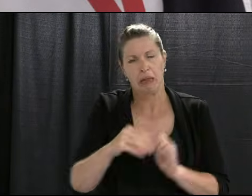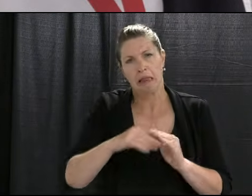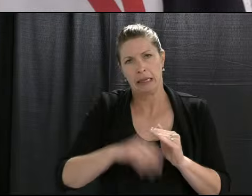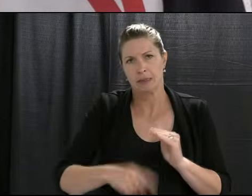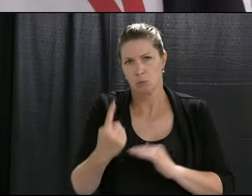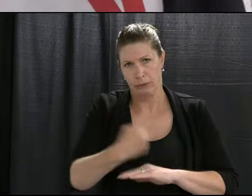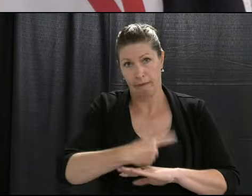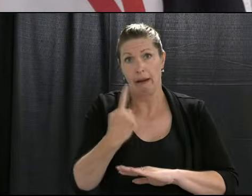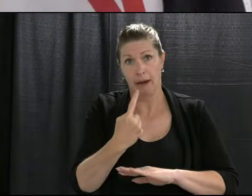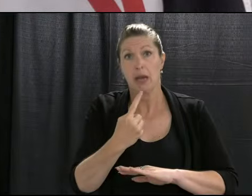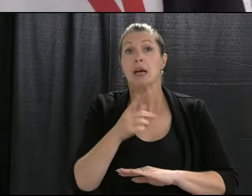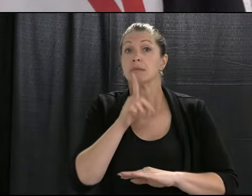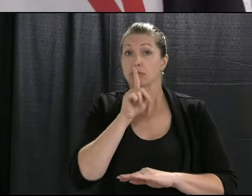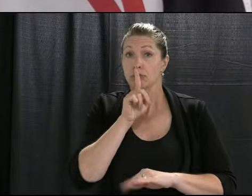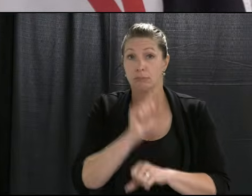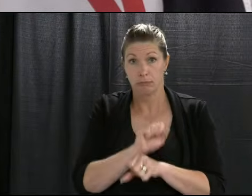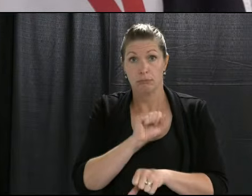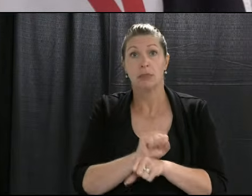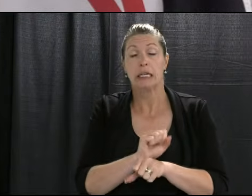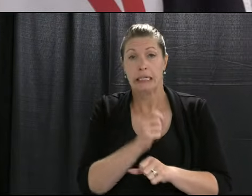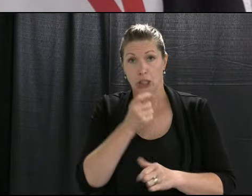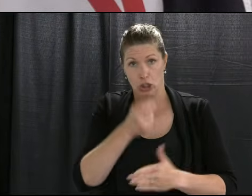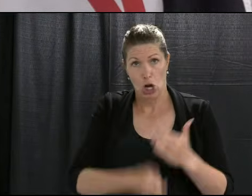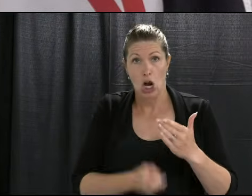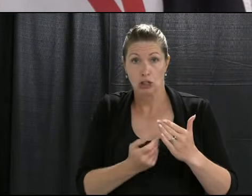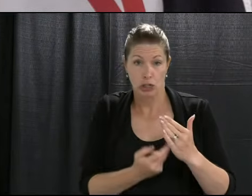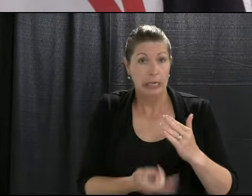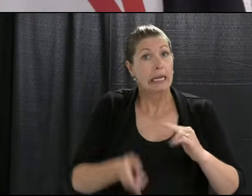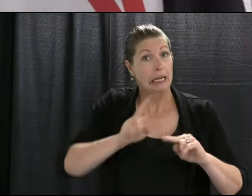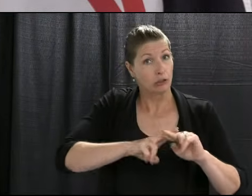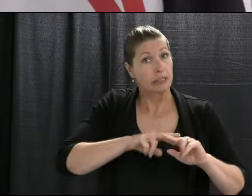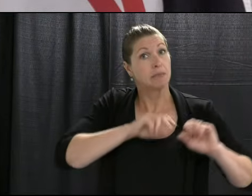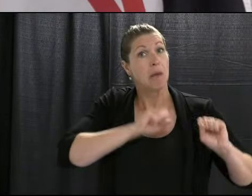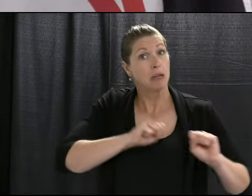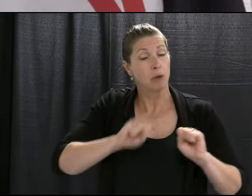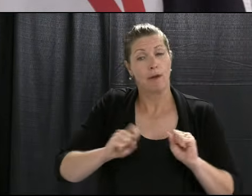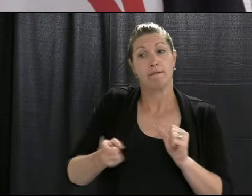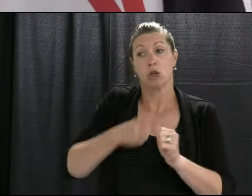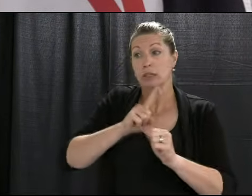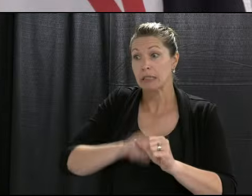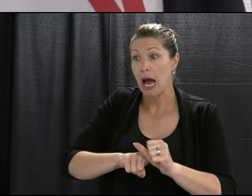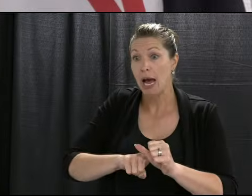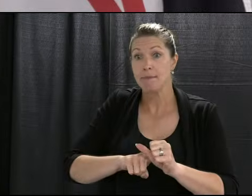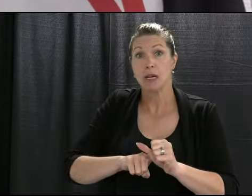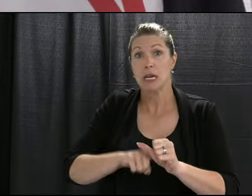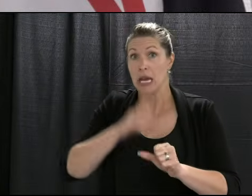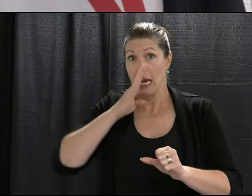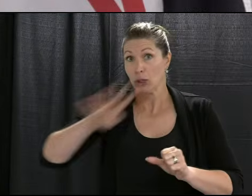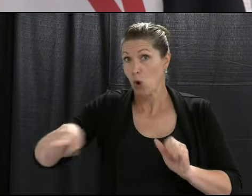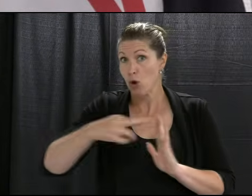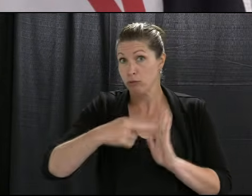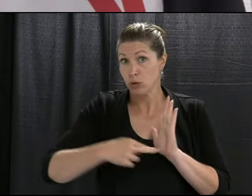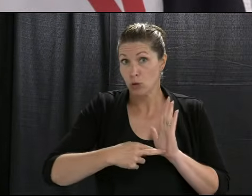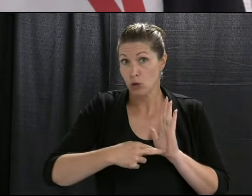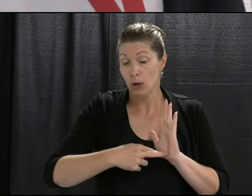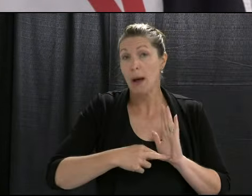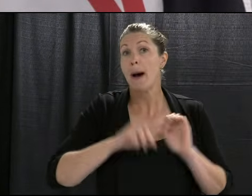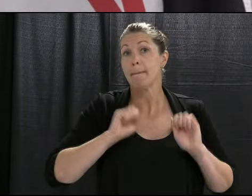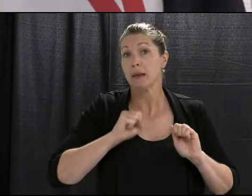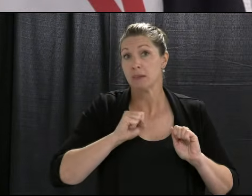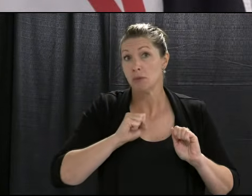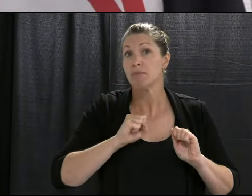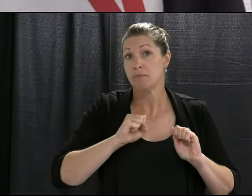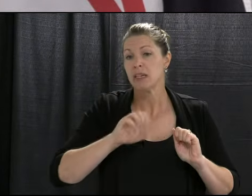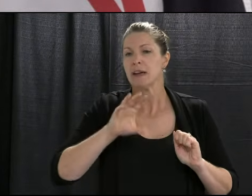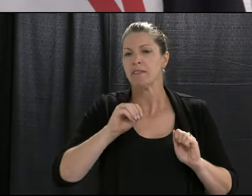we will be increasing fines substantially to at least $50,000 for a first offense. I do want to be very clear that we feel